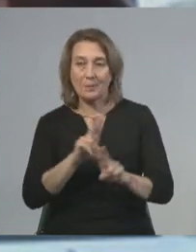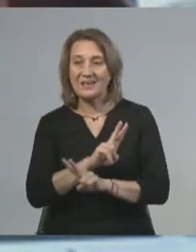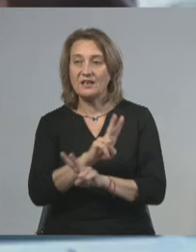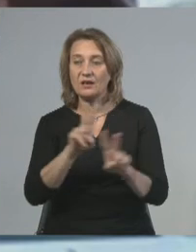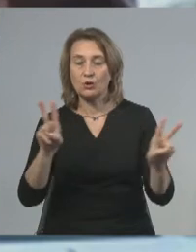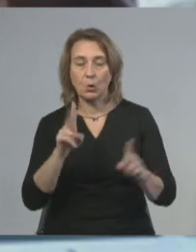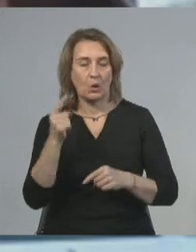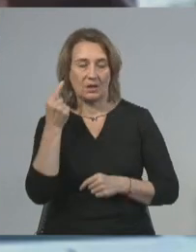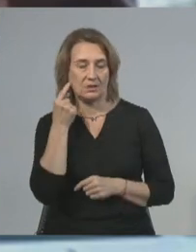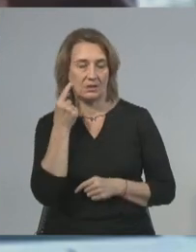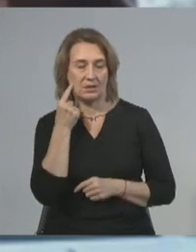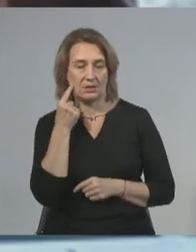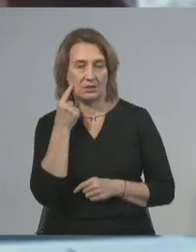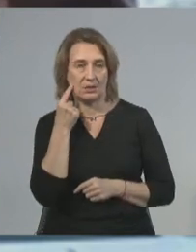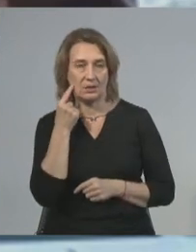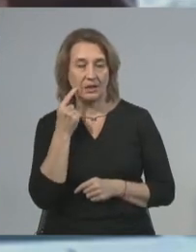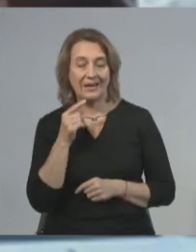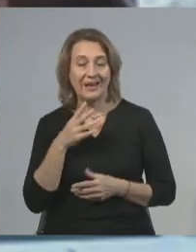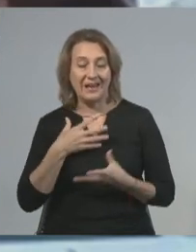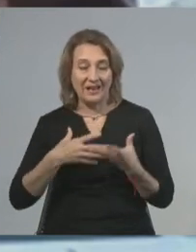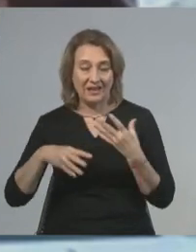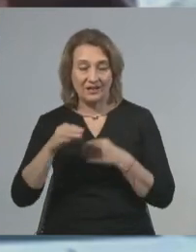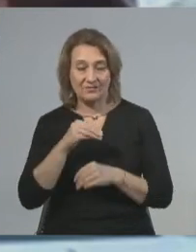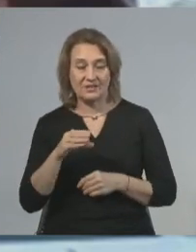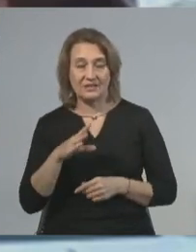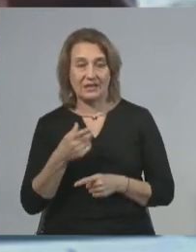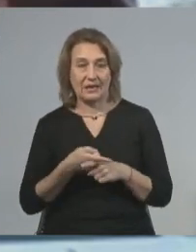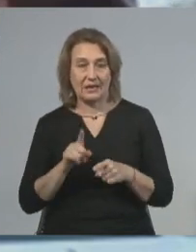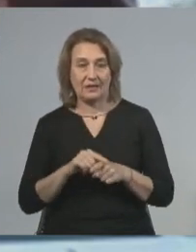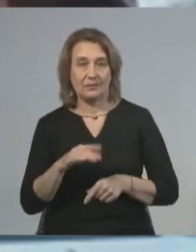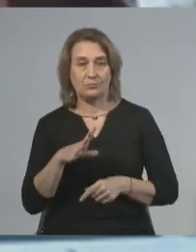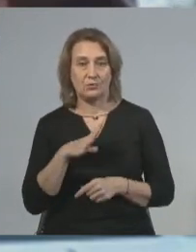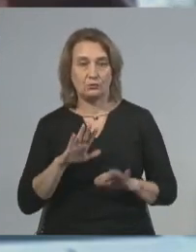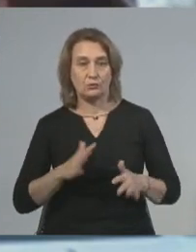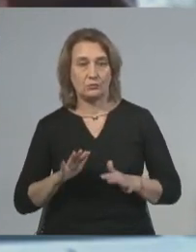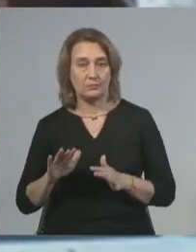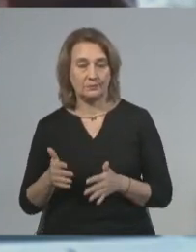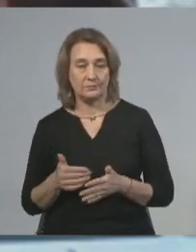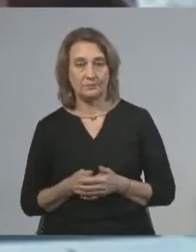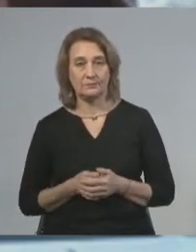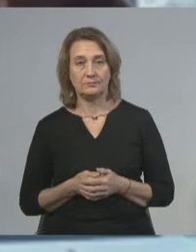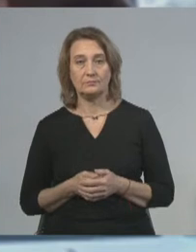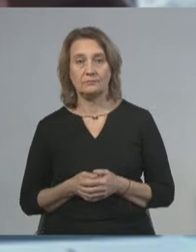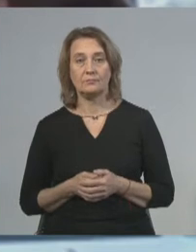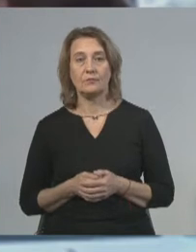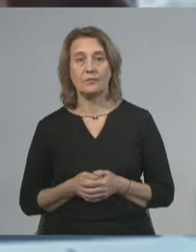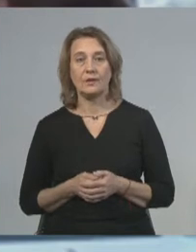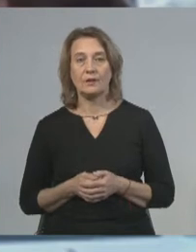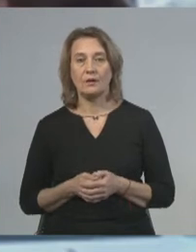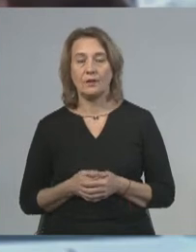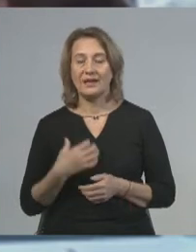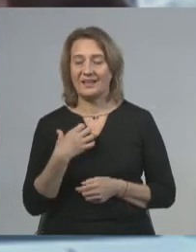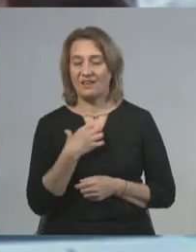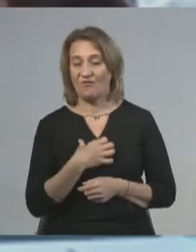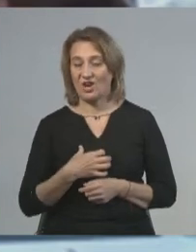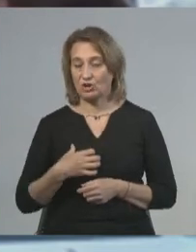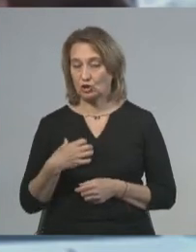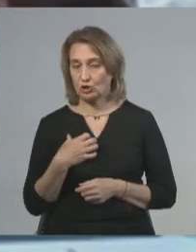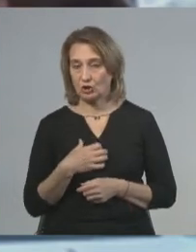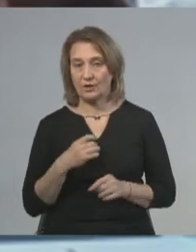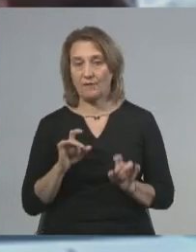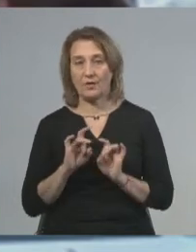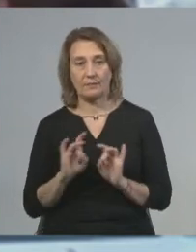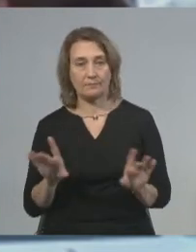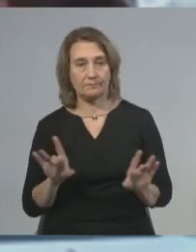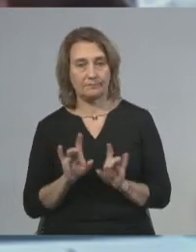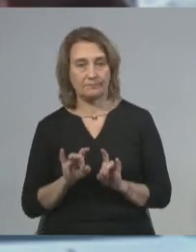caught on camera um this was a very important case because in the first and in the first time